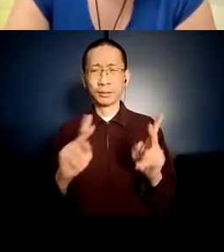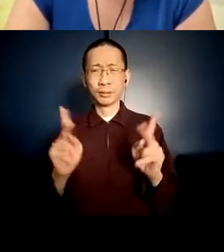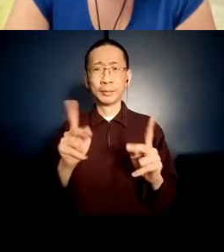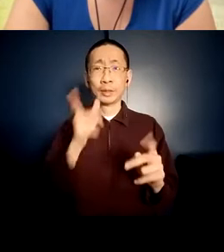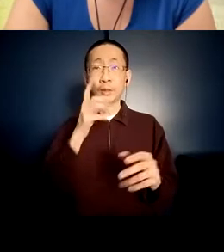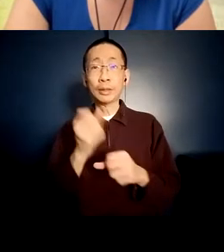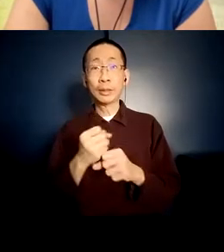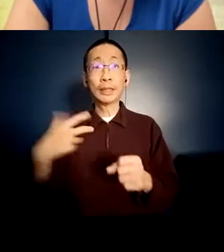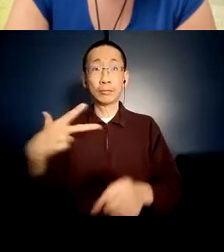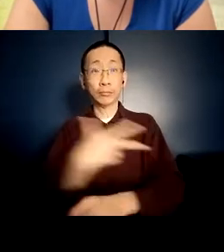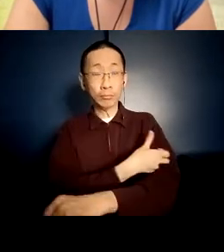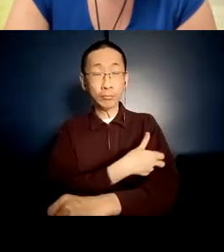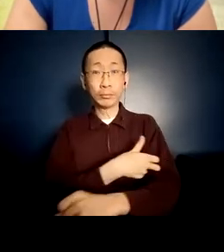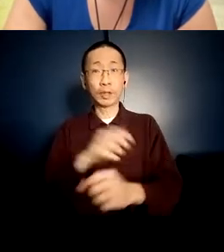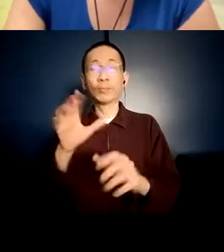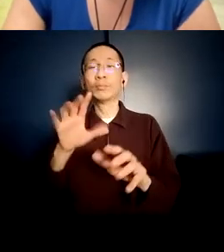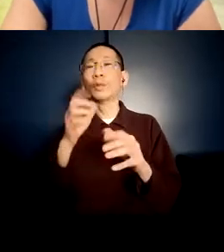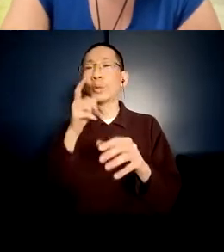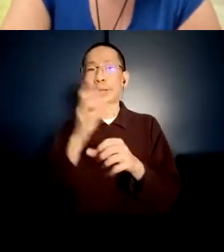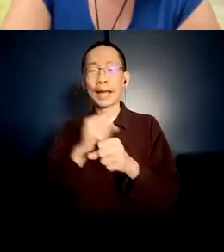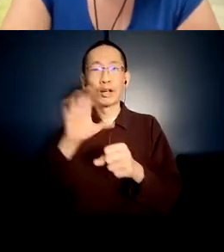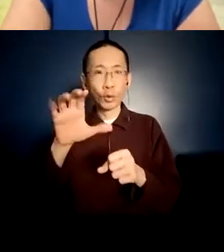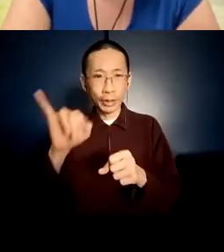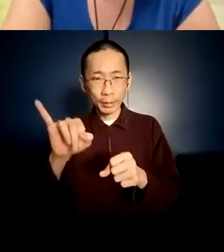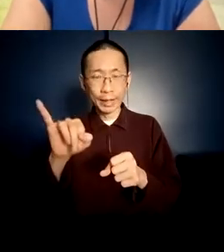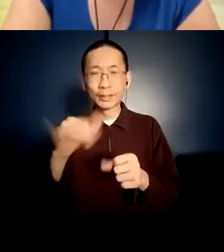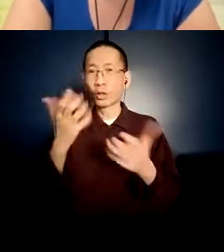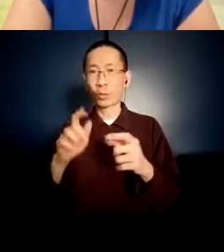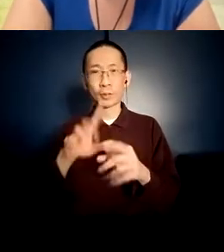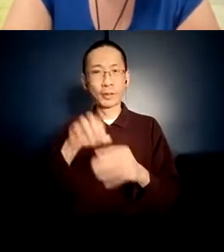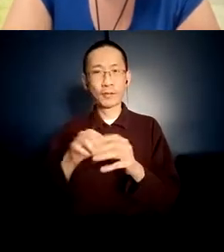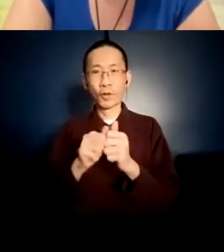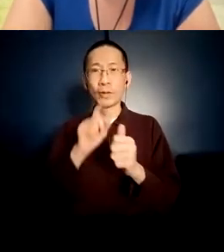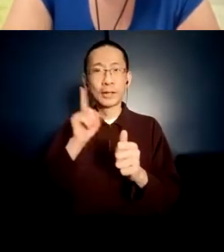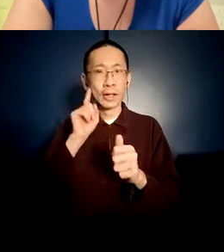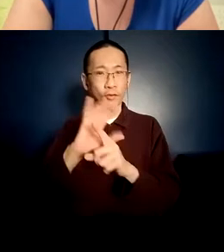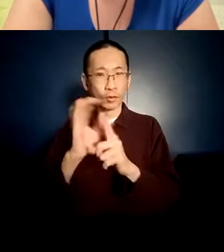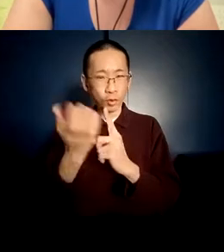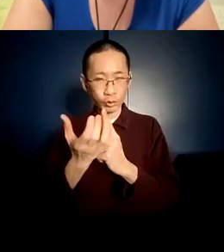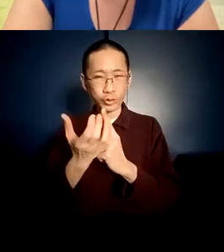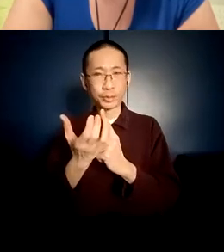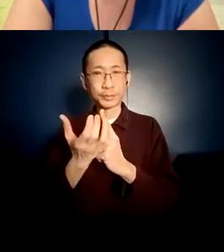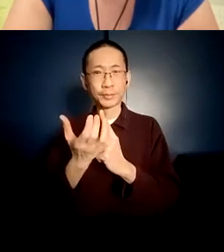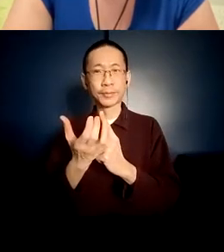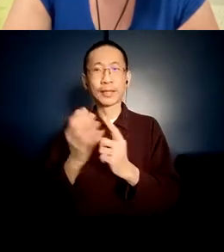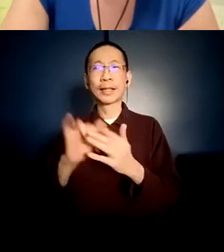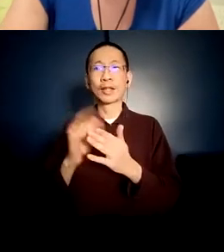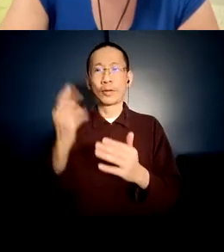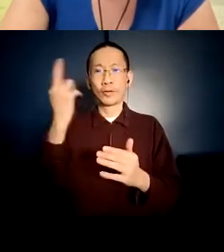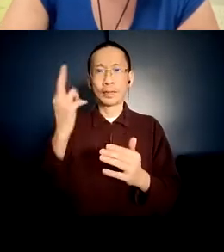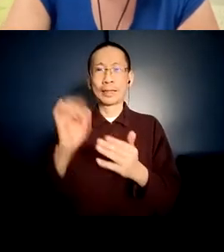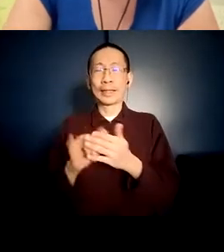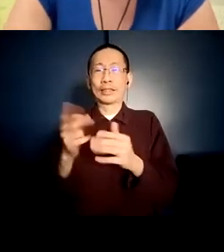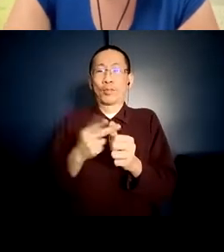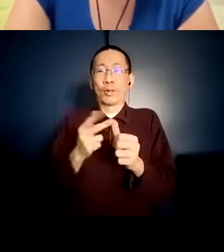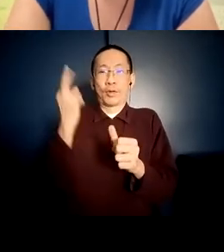get cochlear implants don't really want to be involved with deaf culture, and that was one of my reasons, and really the primary reason that I